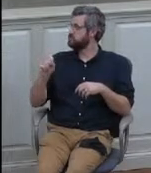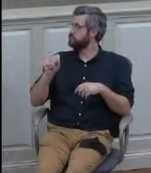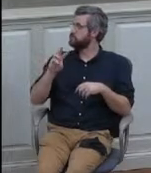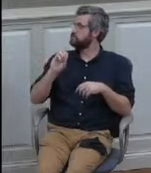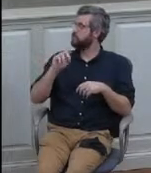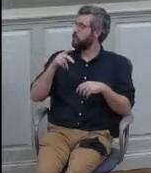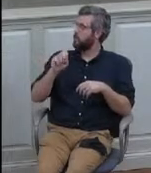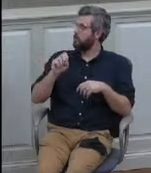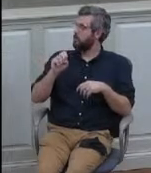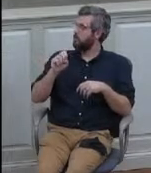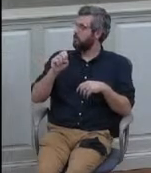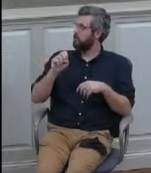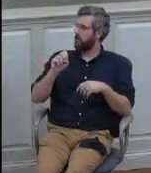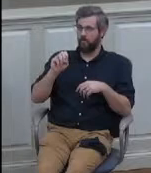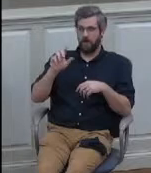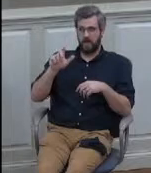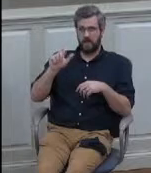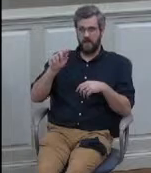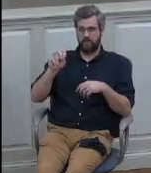Lexington.